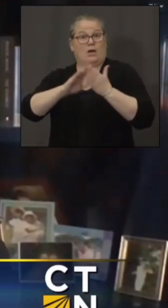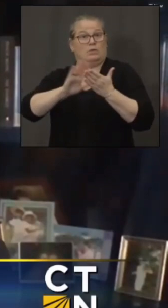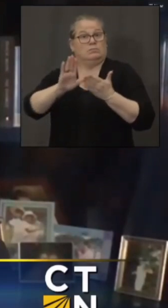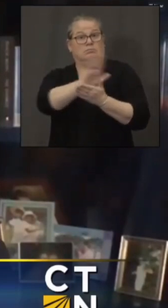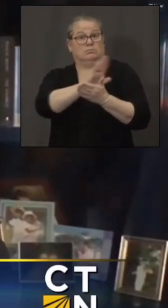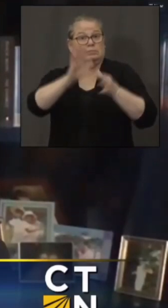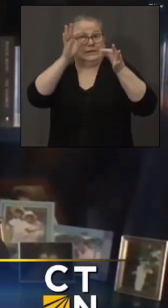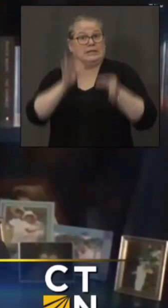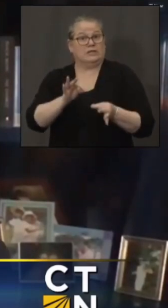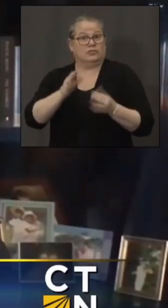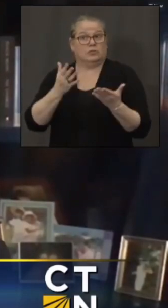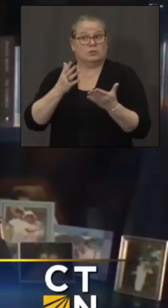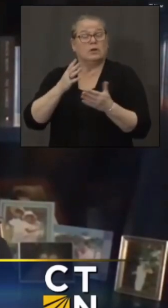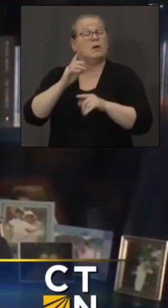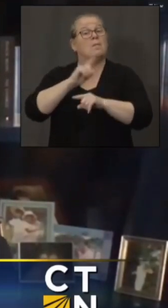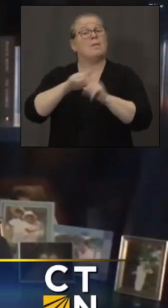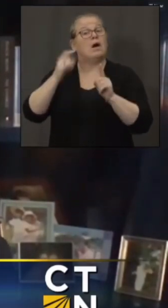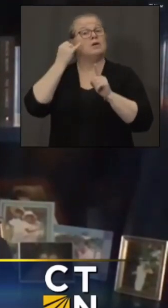on, you see it's